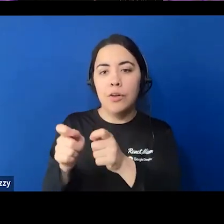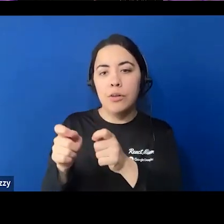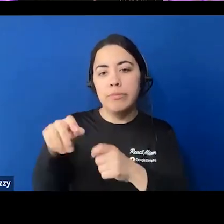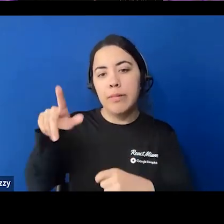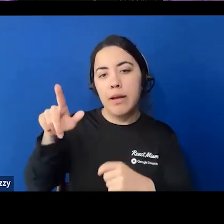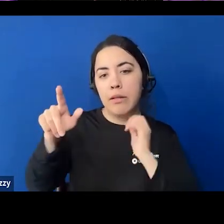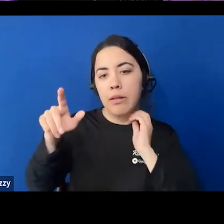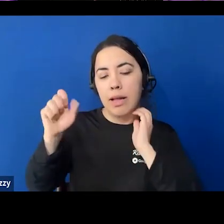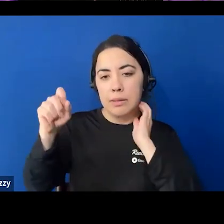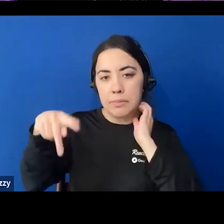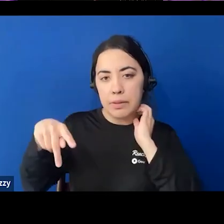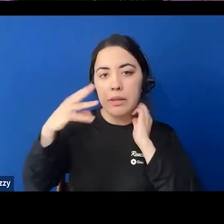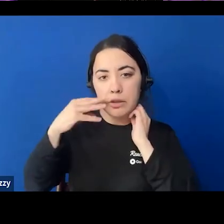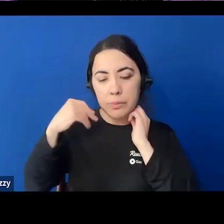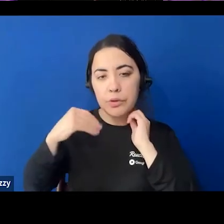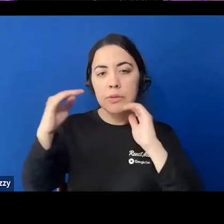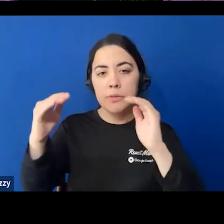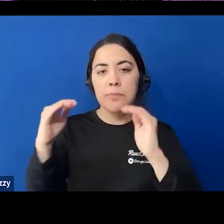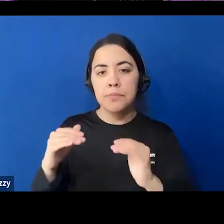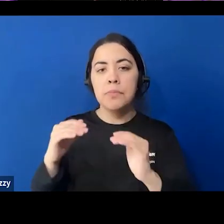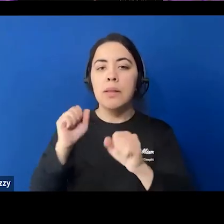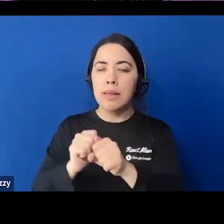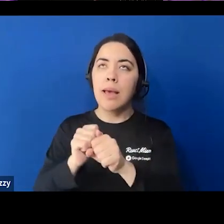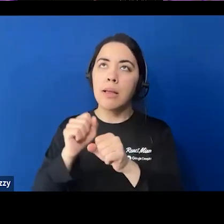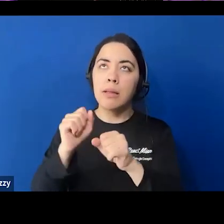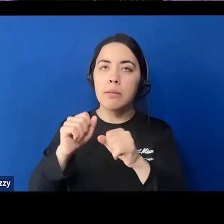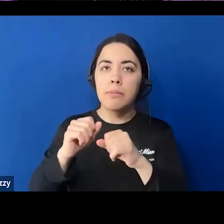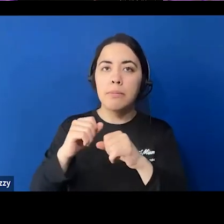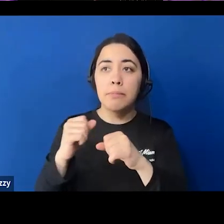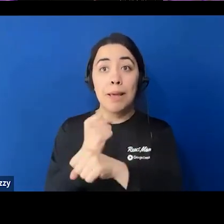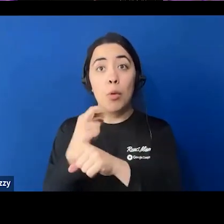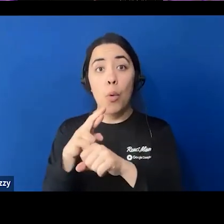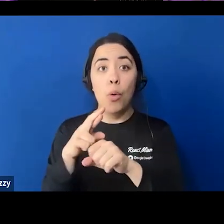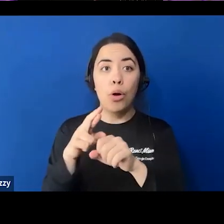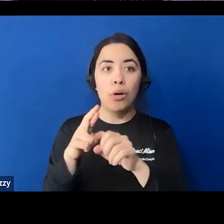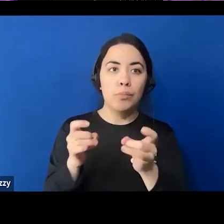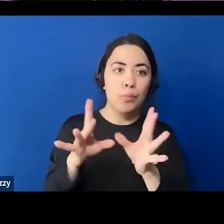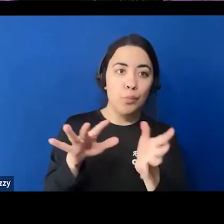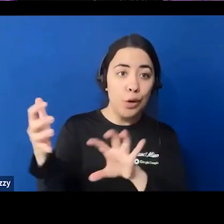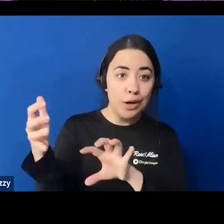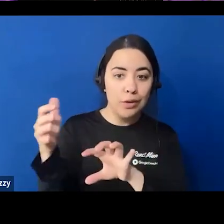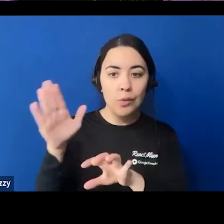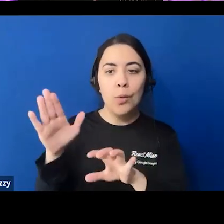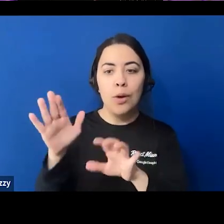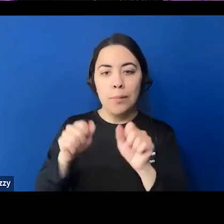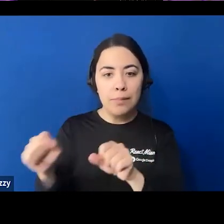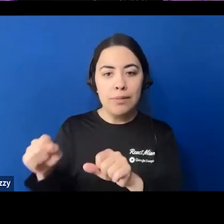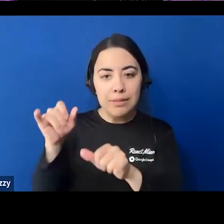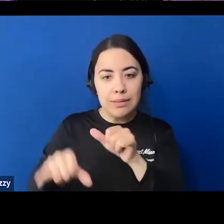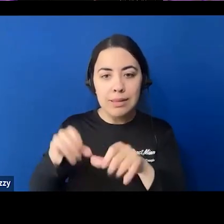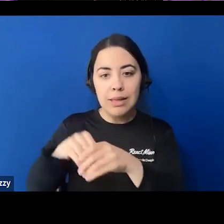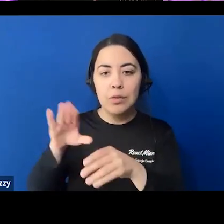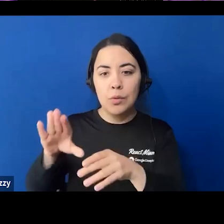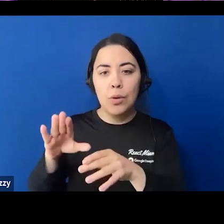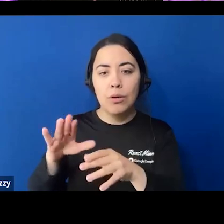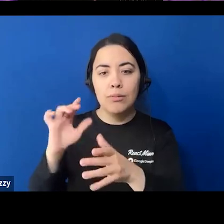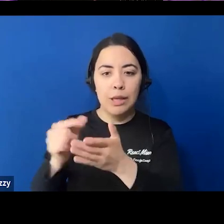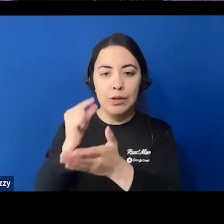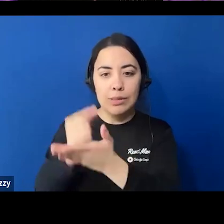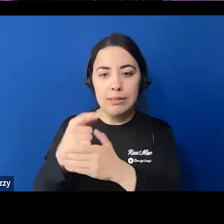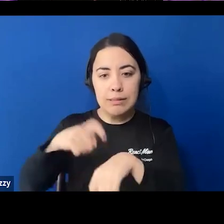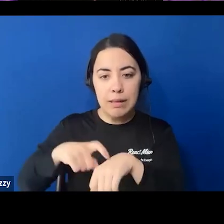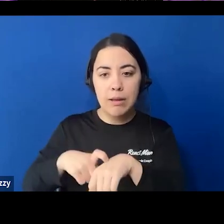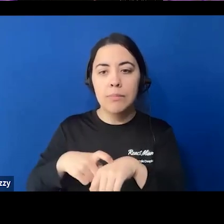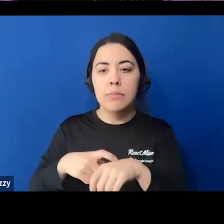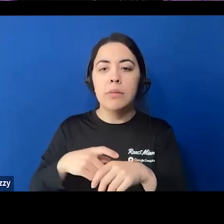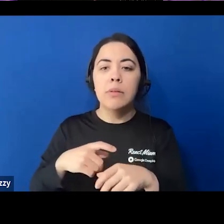experience, can make or break your ability to stay within your uptime guarantees, drastically increase your iteration cycle time for AI loops. And